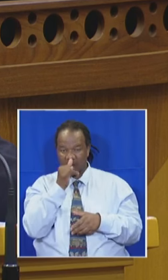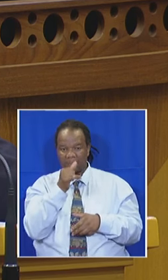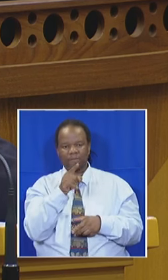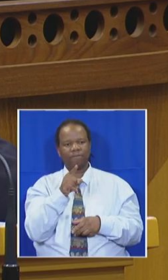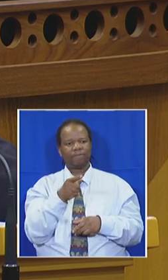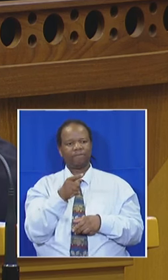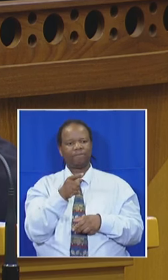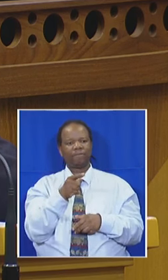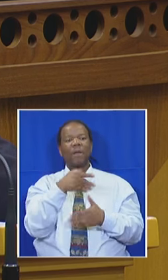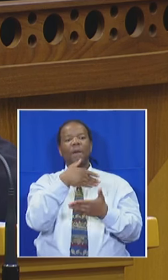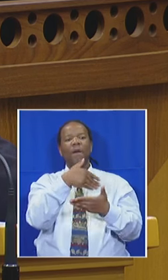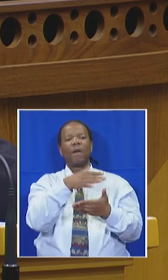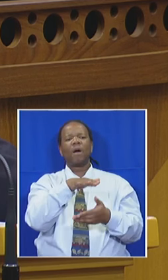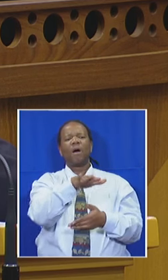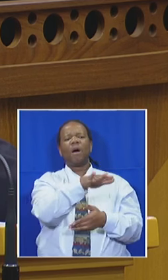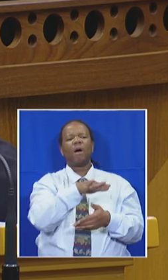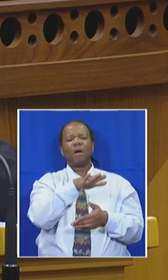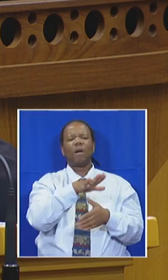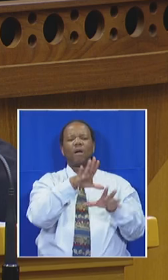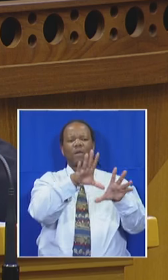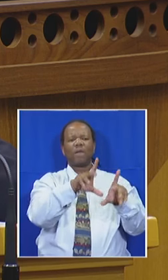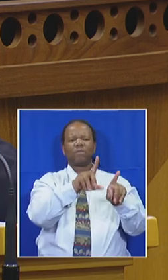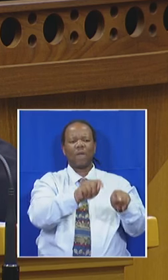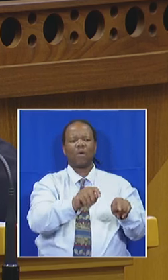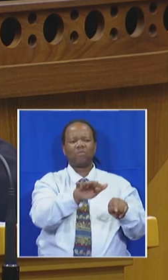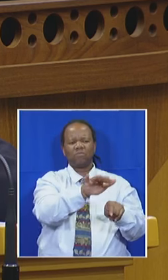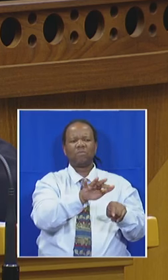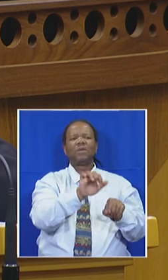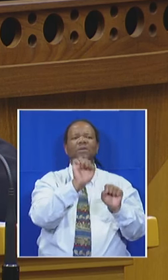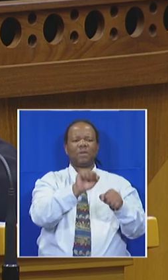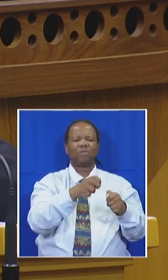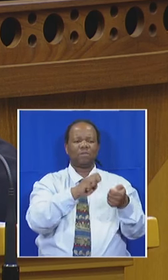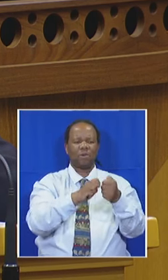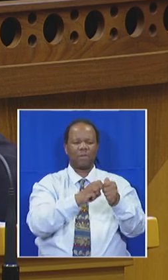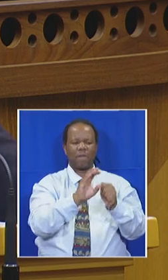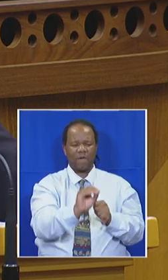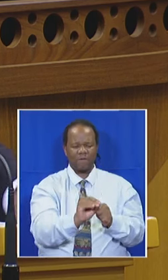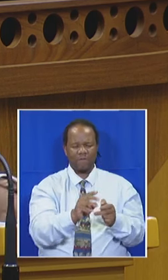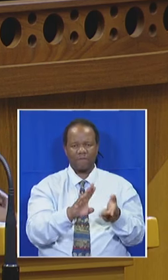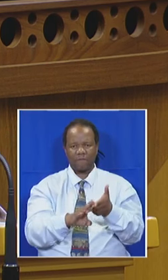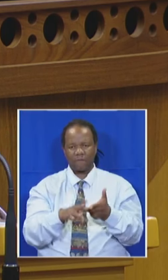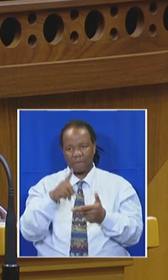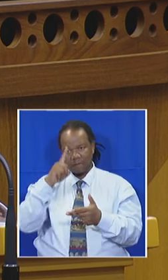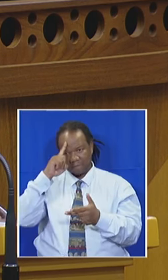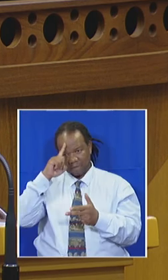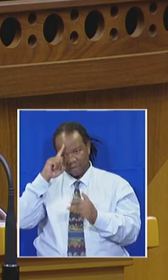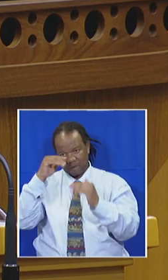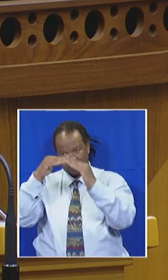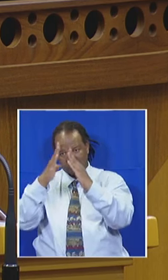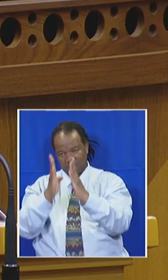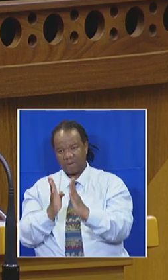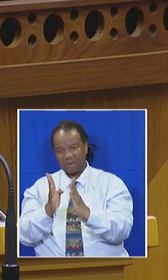Town are also facing problems, and other townships around the country.